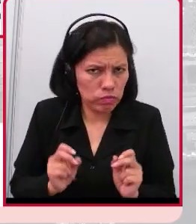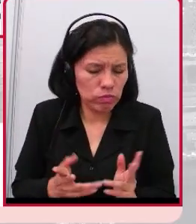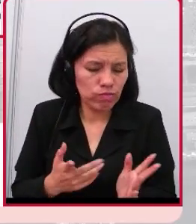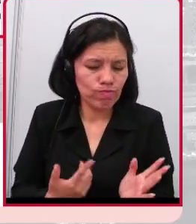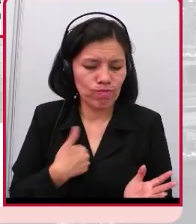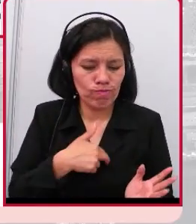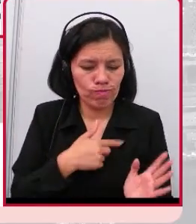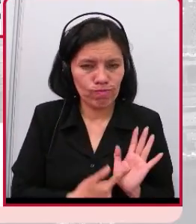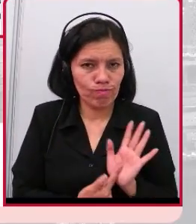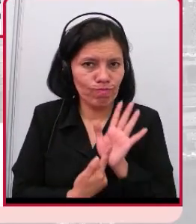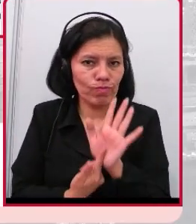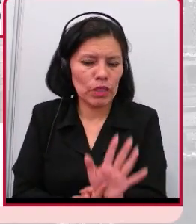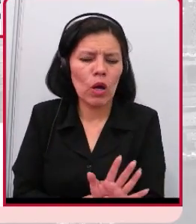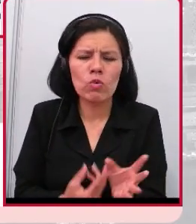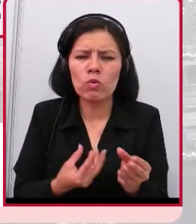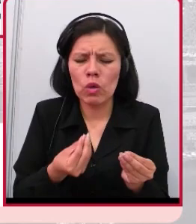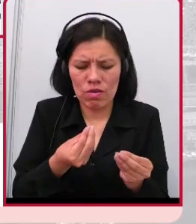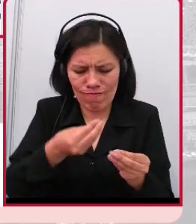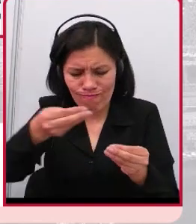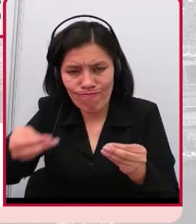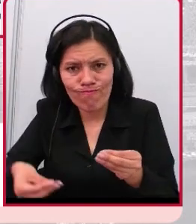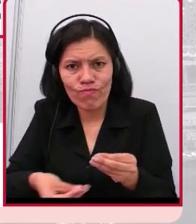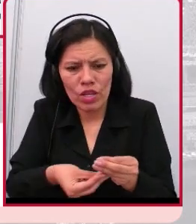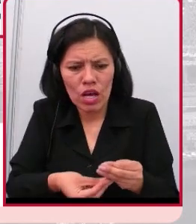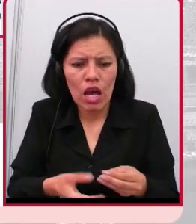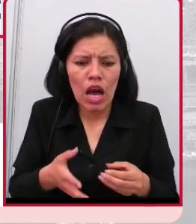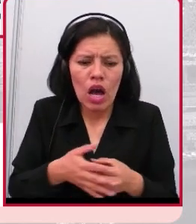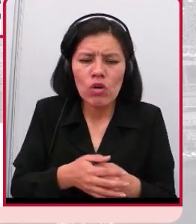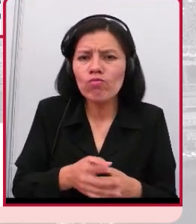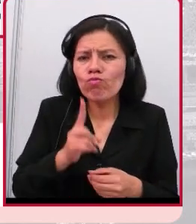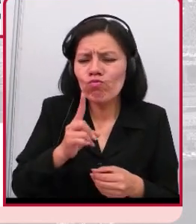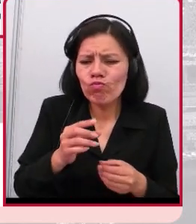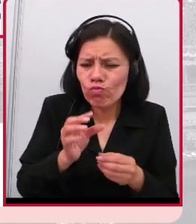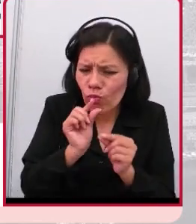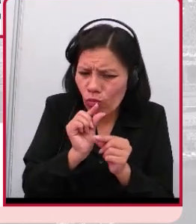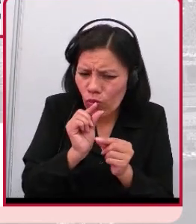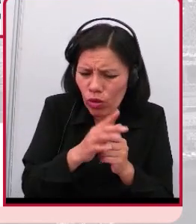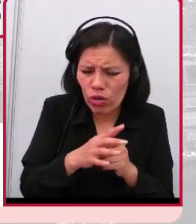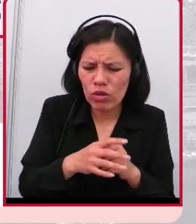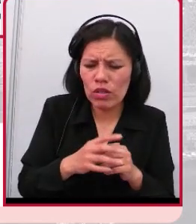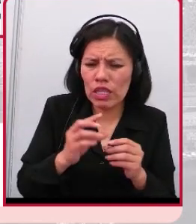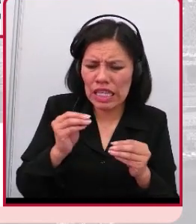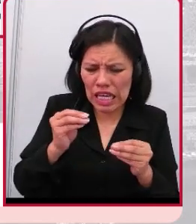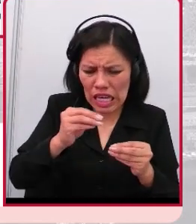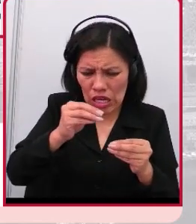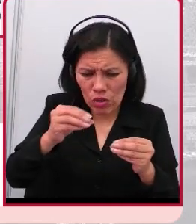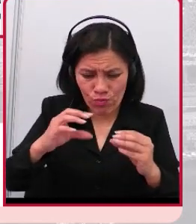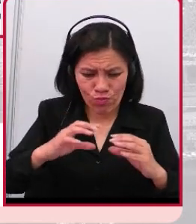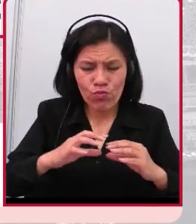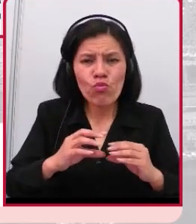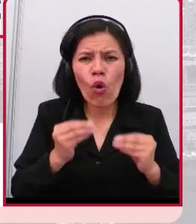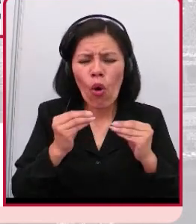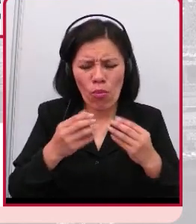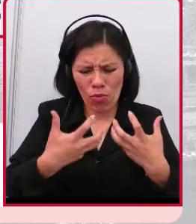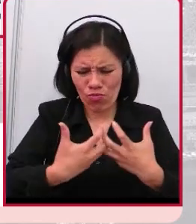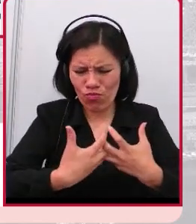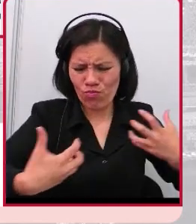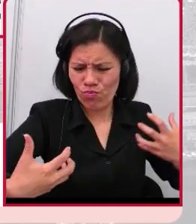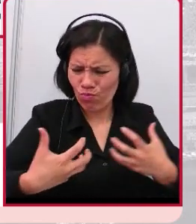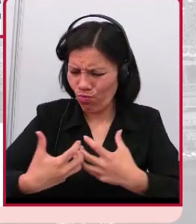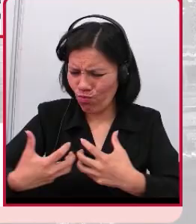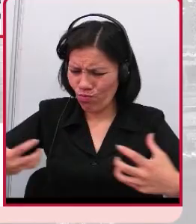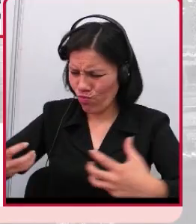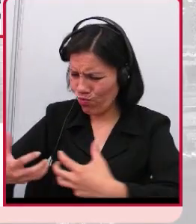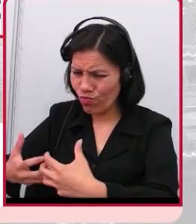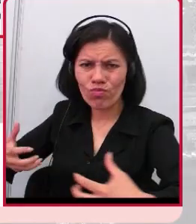Antamina. What I want to show is the implementation at the cyclone of bulk concentrate stage in